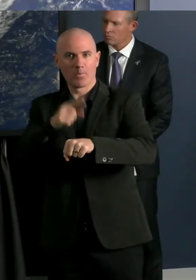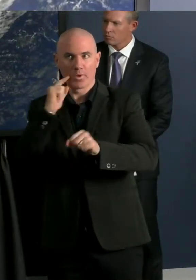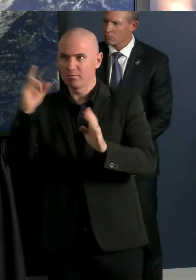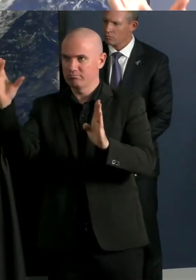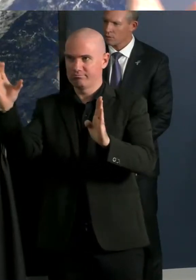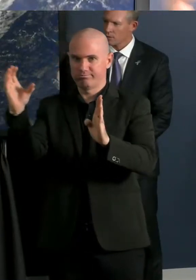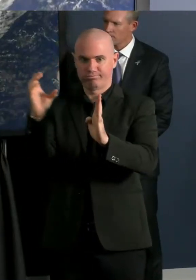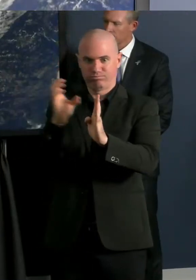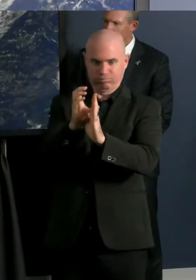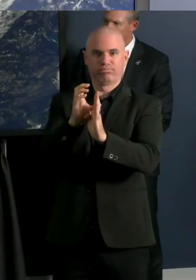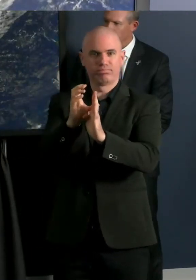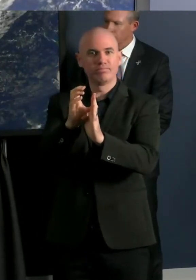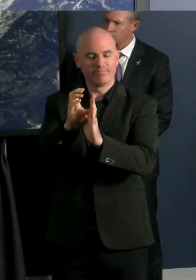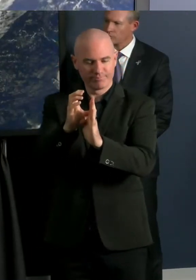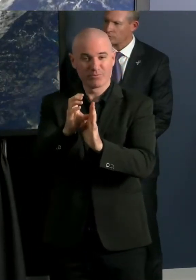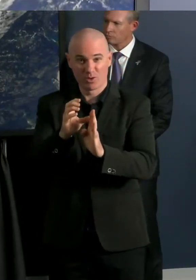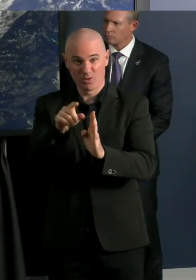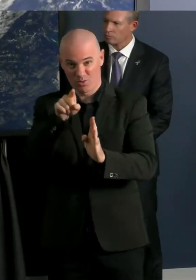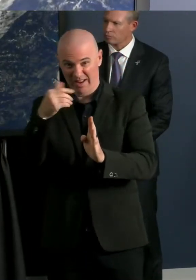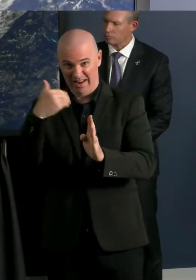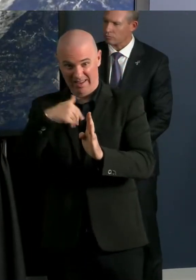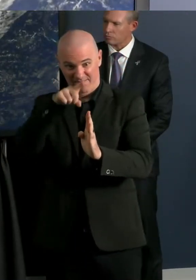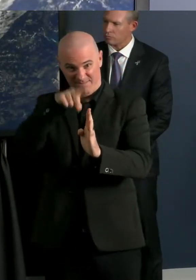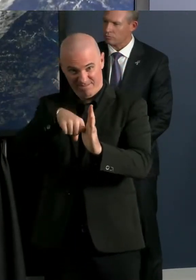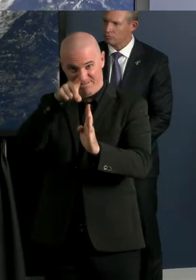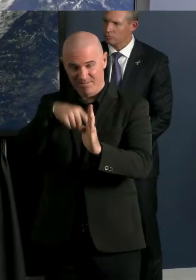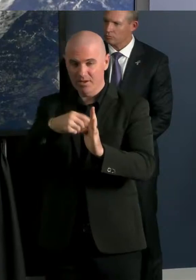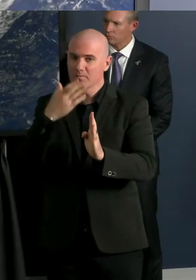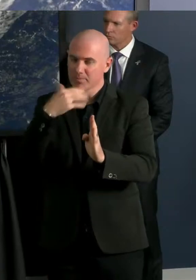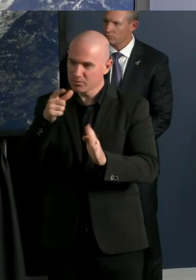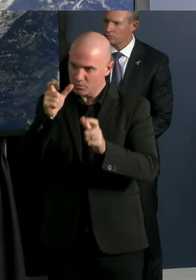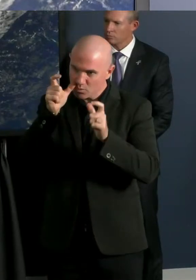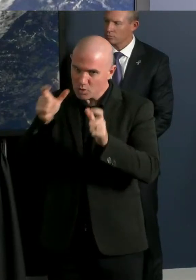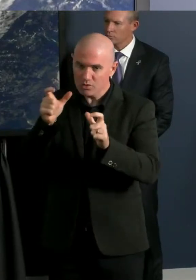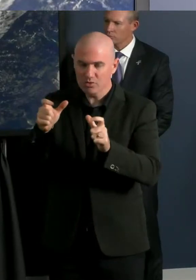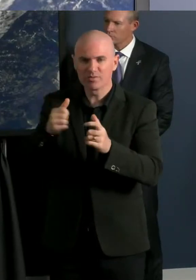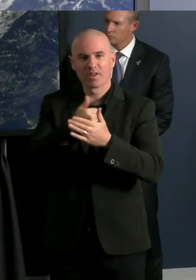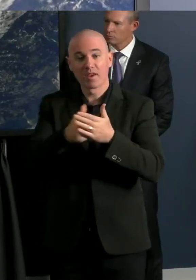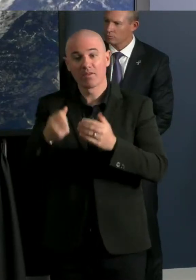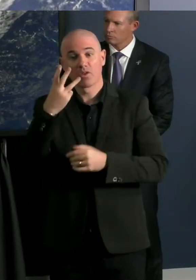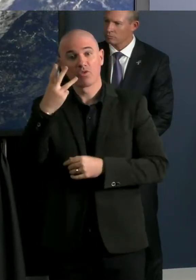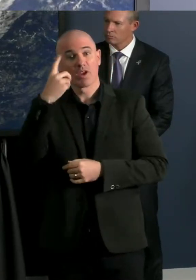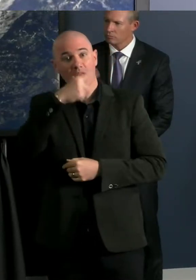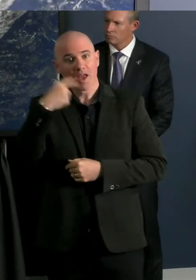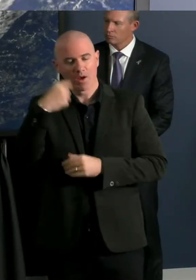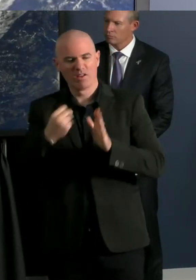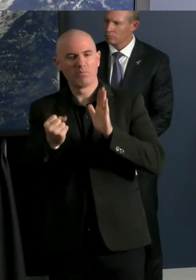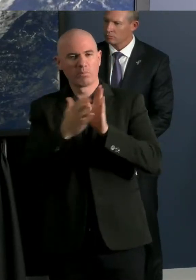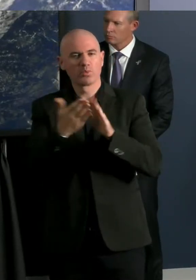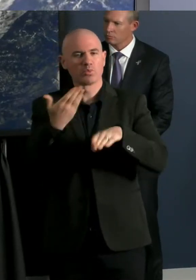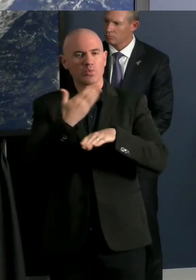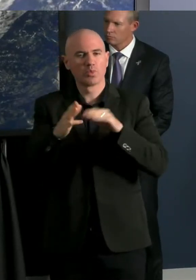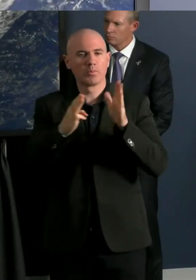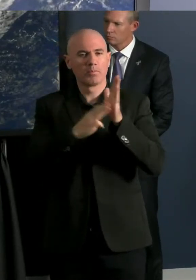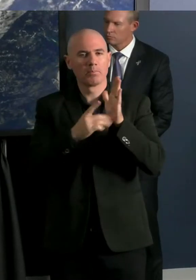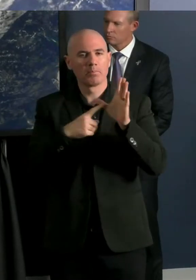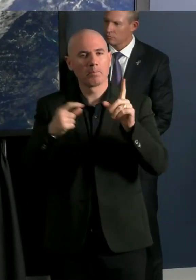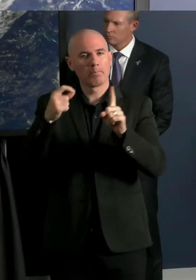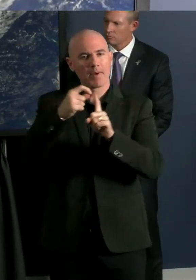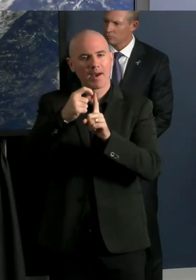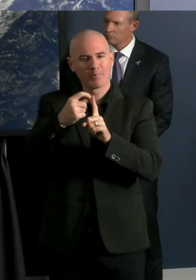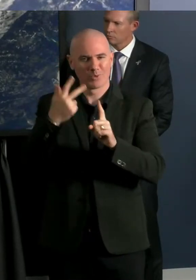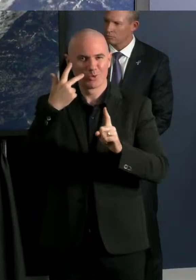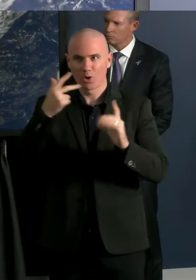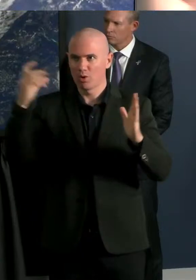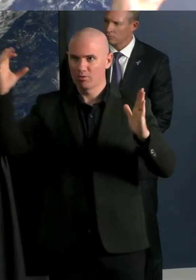to stay up to date. We are issuing these track maps every 3 hours. It's not just all about that crossing though. We